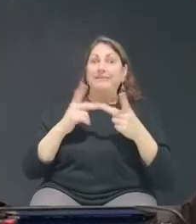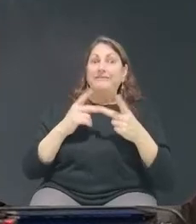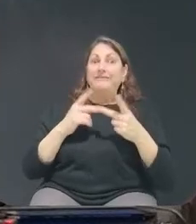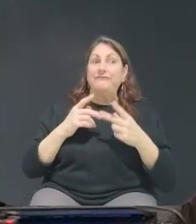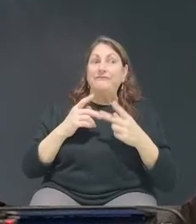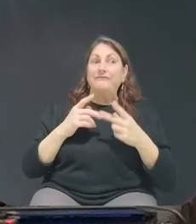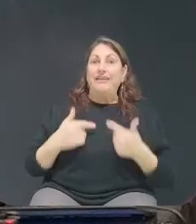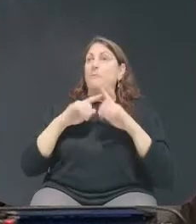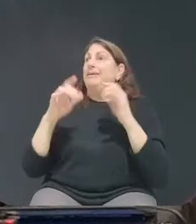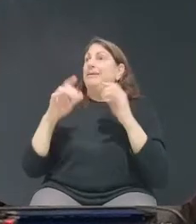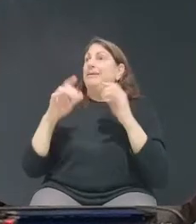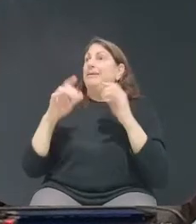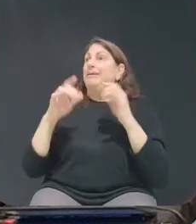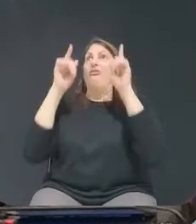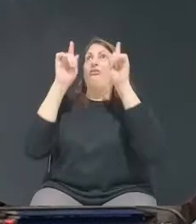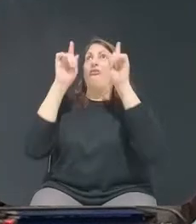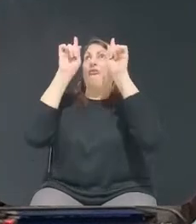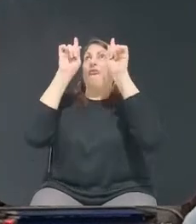topics.